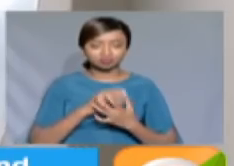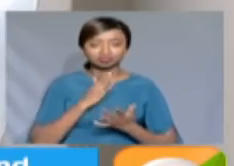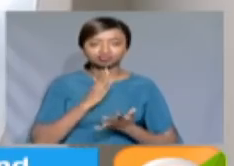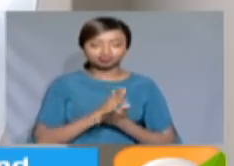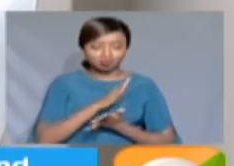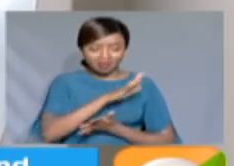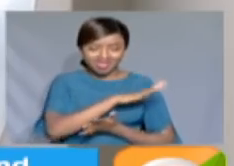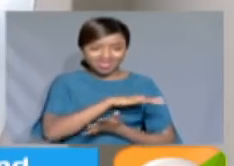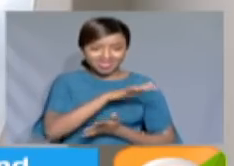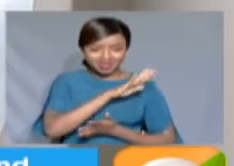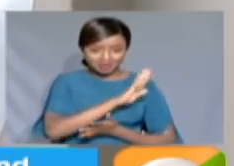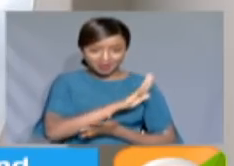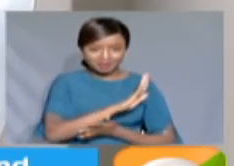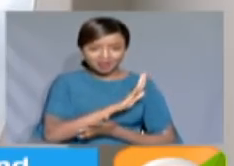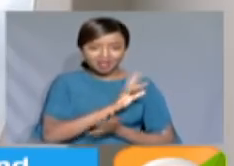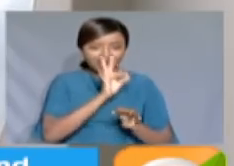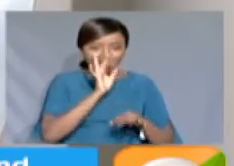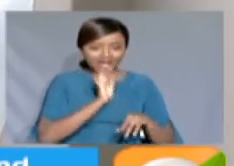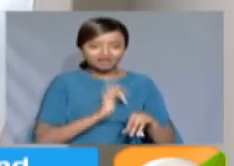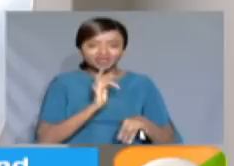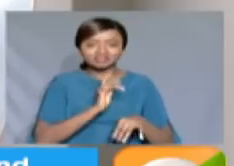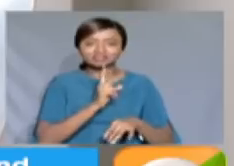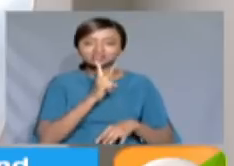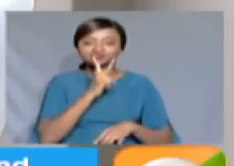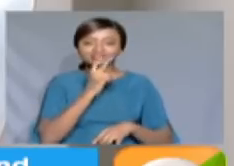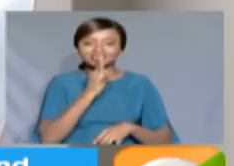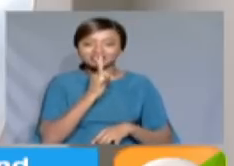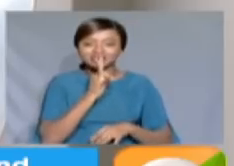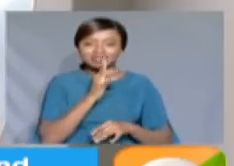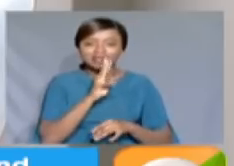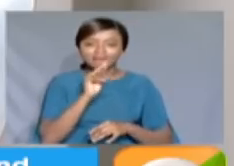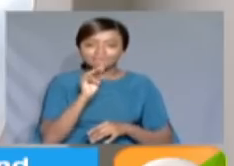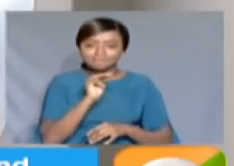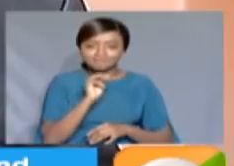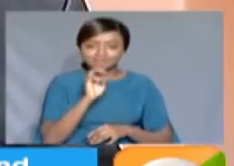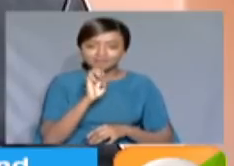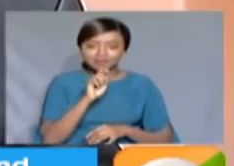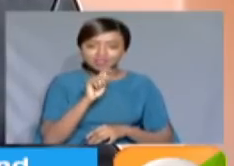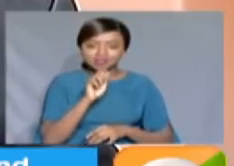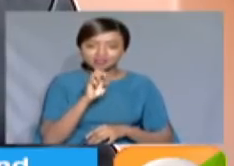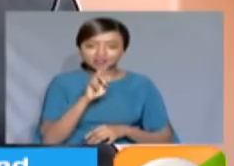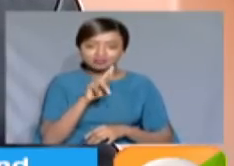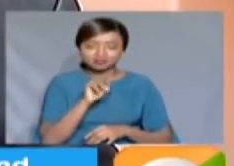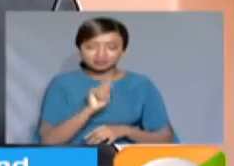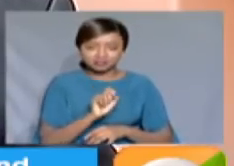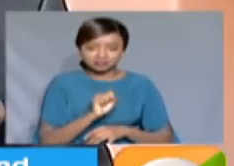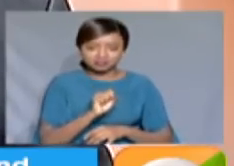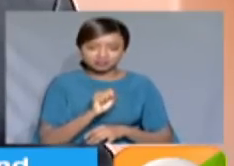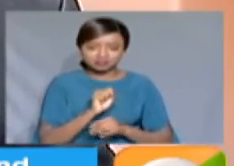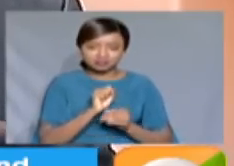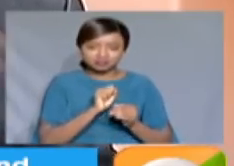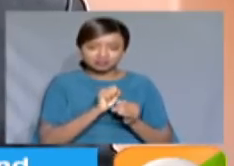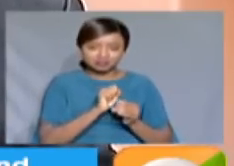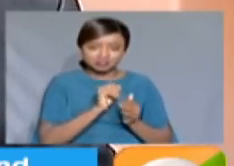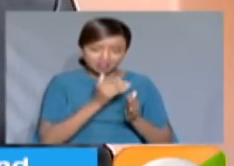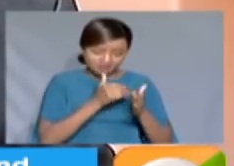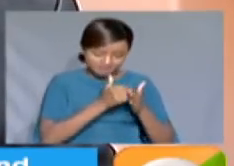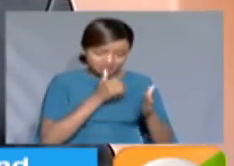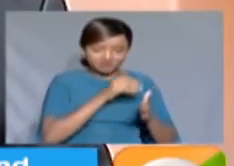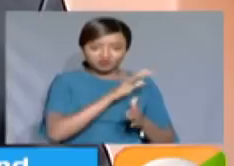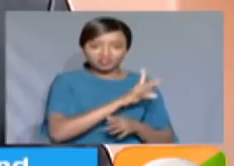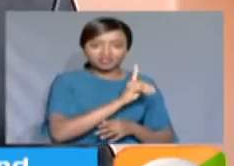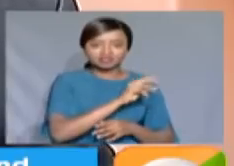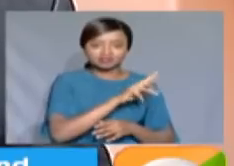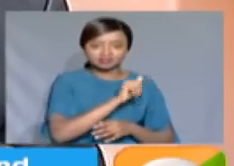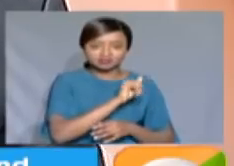meters into the park. No, not beyond the drain. Okay. It's before you reach the drain. It's true.